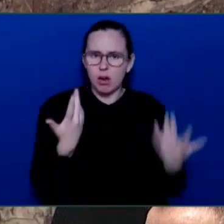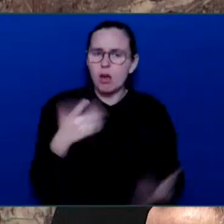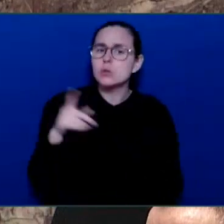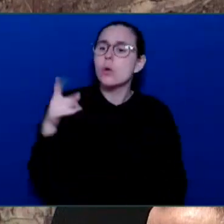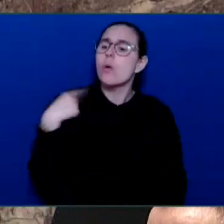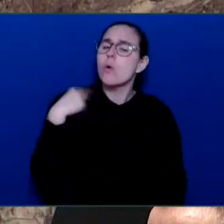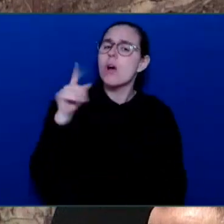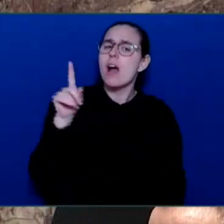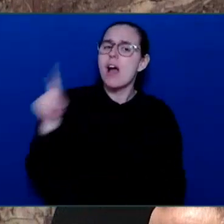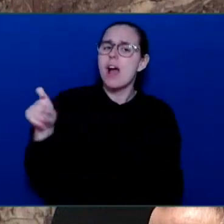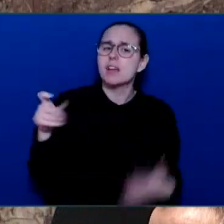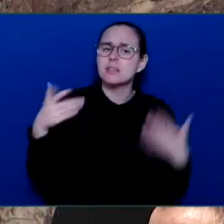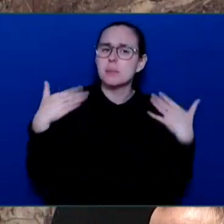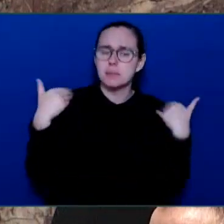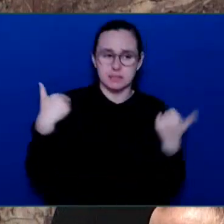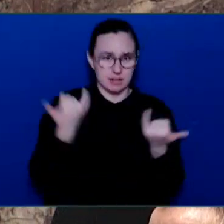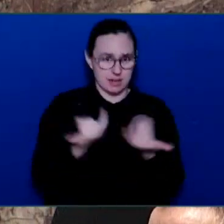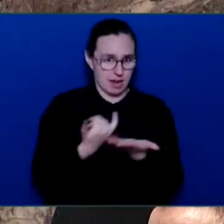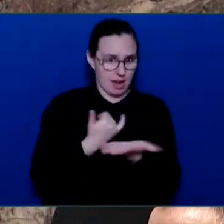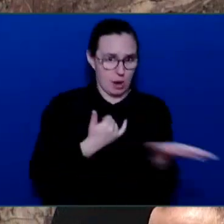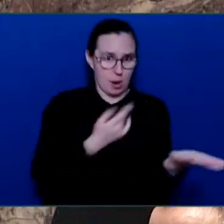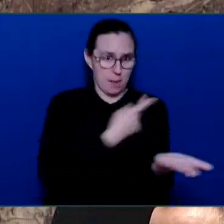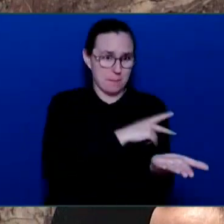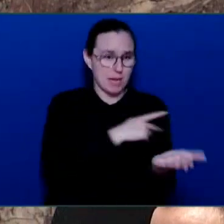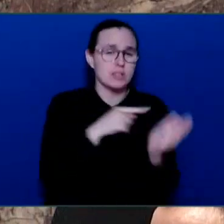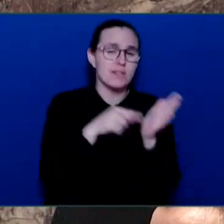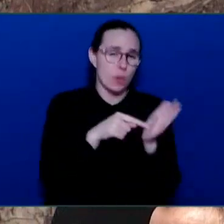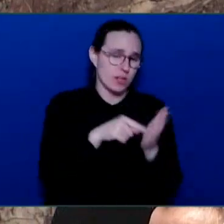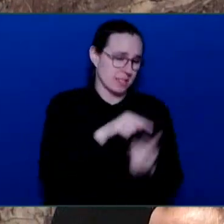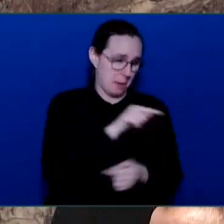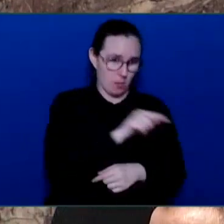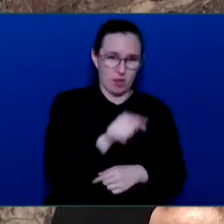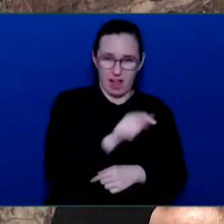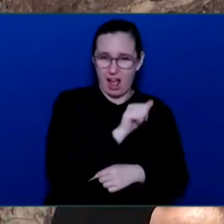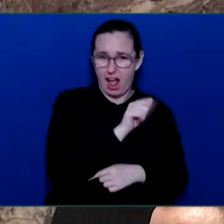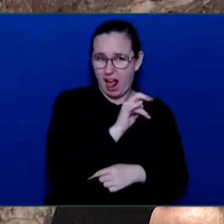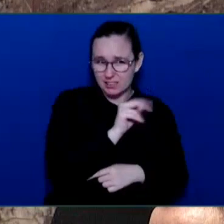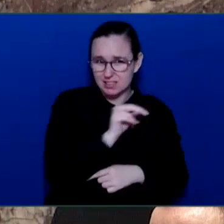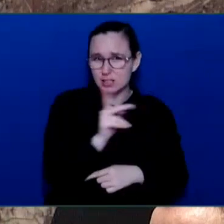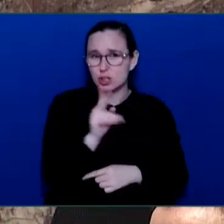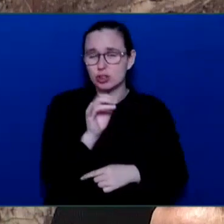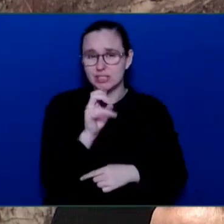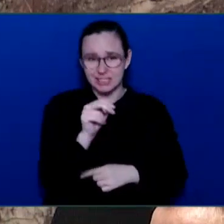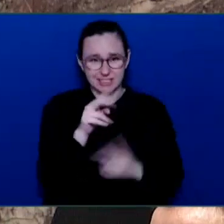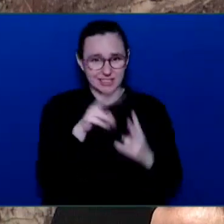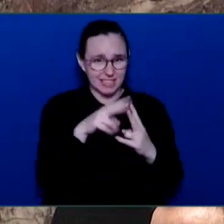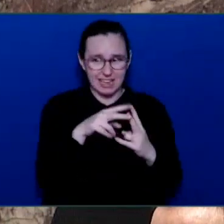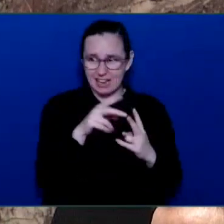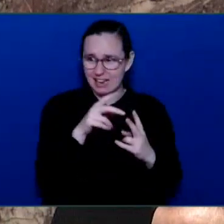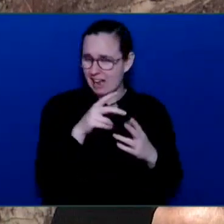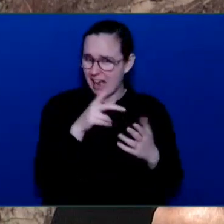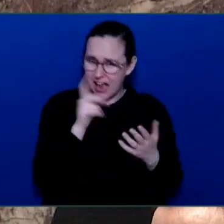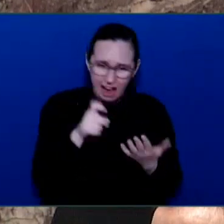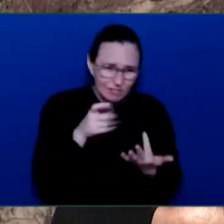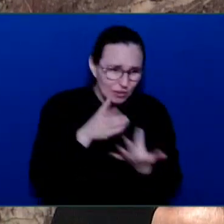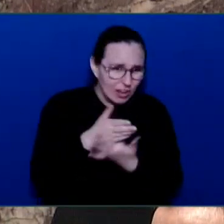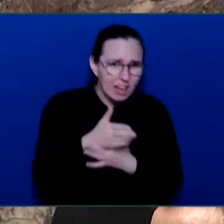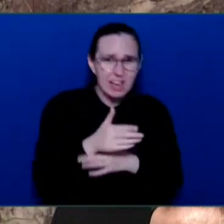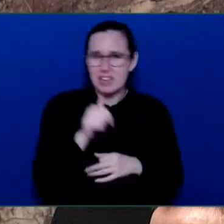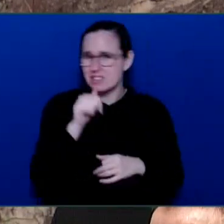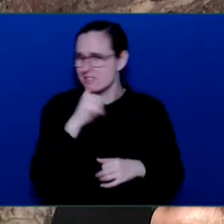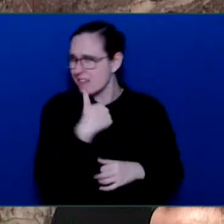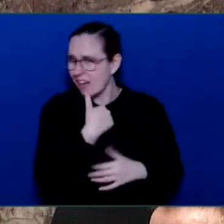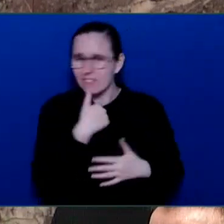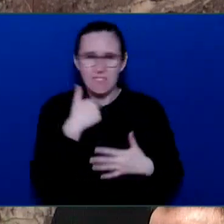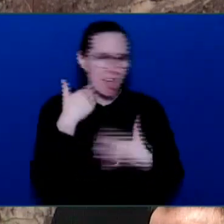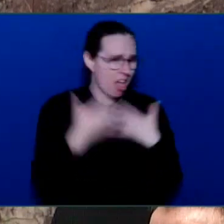and Allison must suffer before British Columbians get a chance to get the cancer care they need and deserve